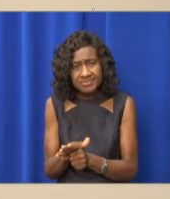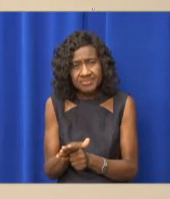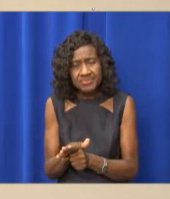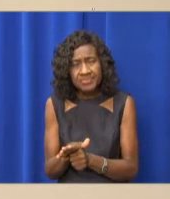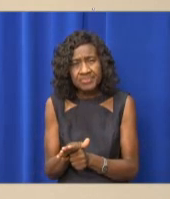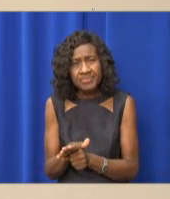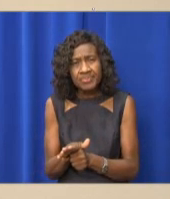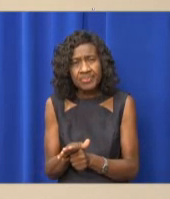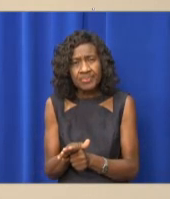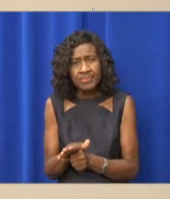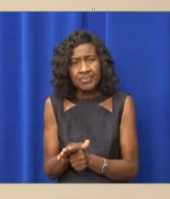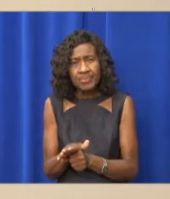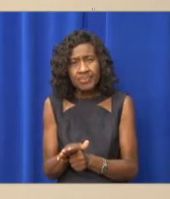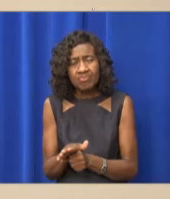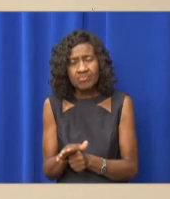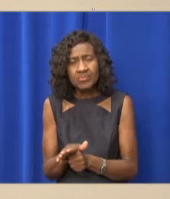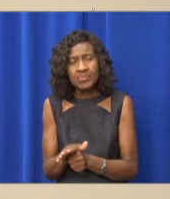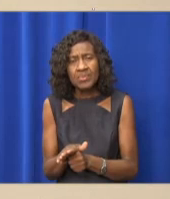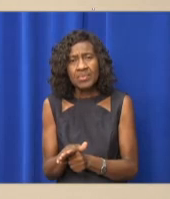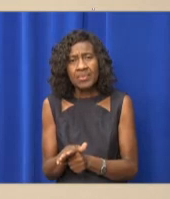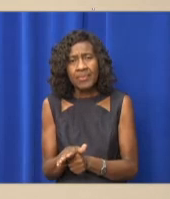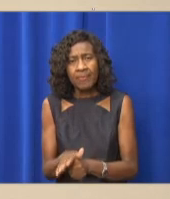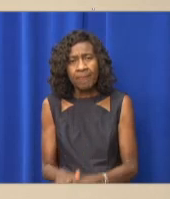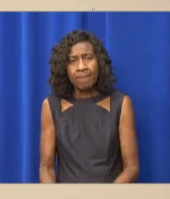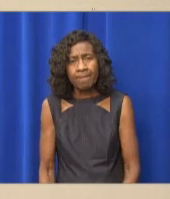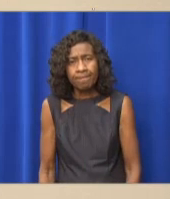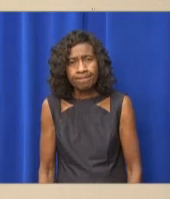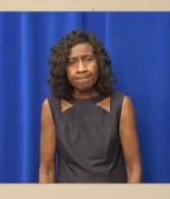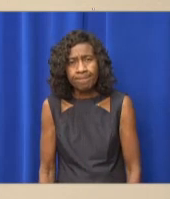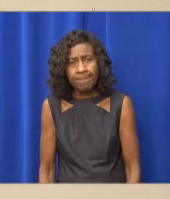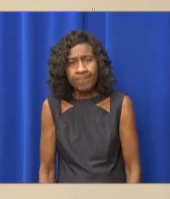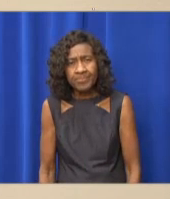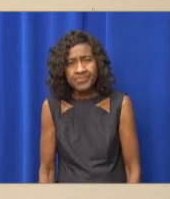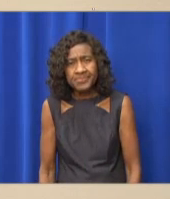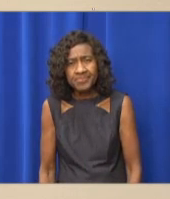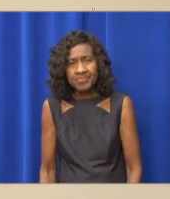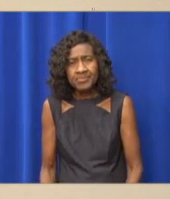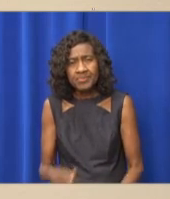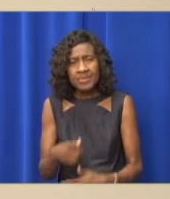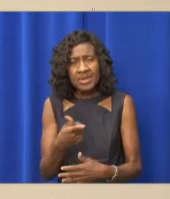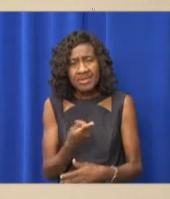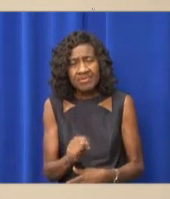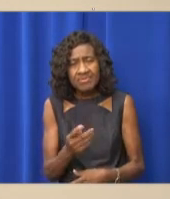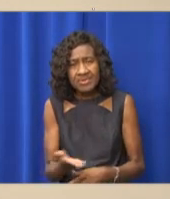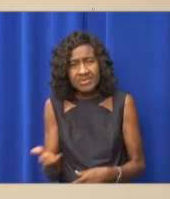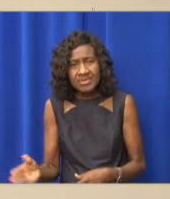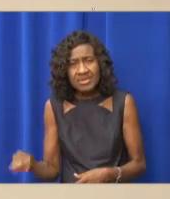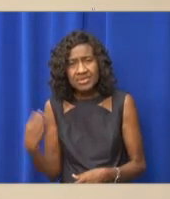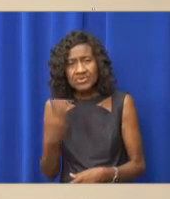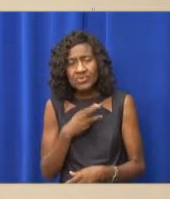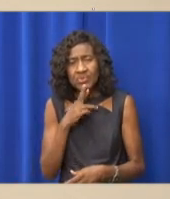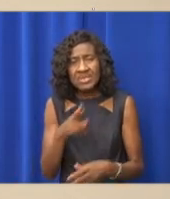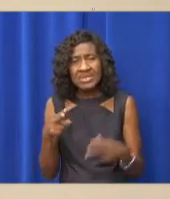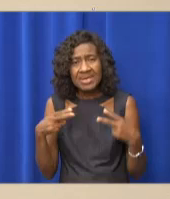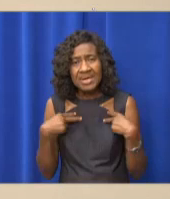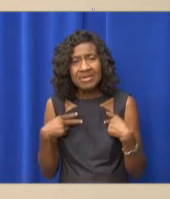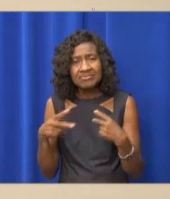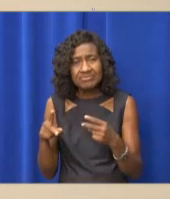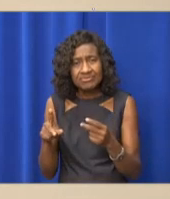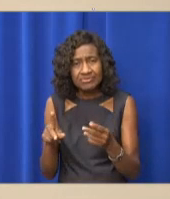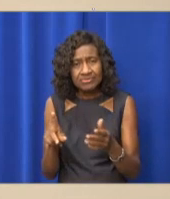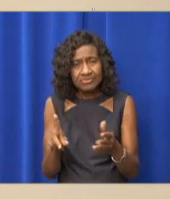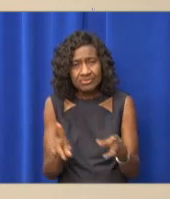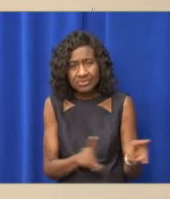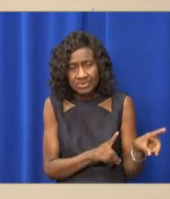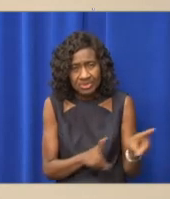What we have done, and for which we have been criticized in some quarters, is